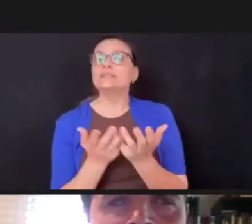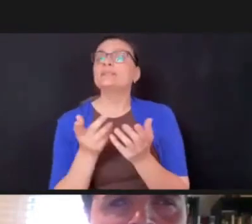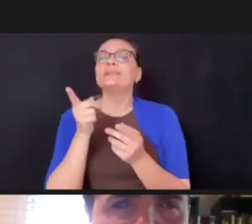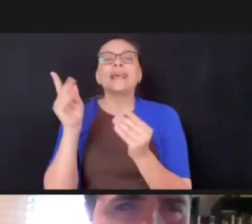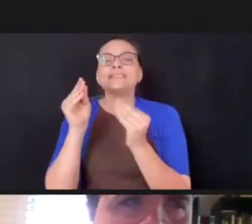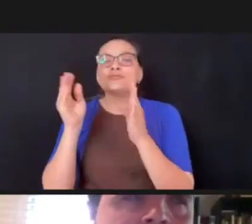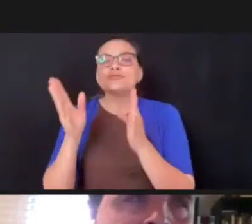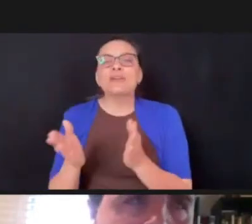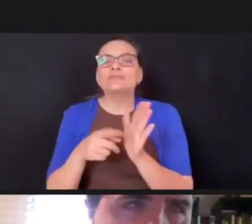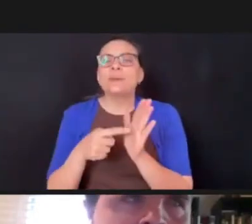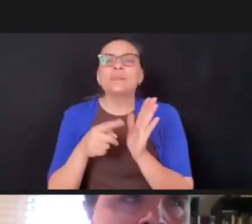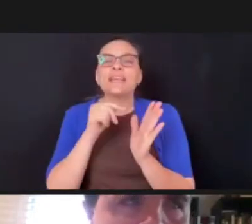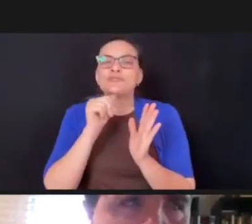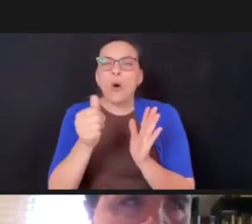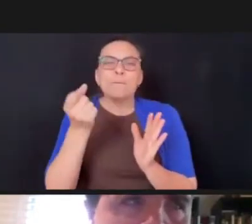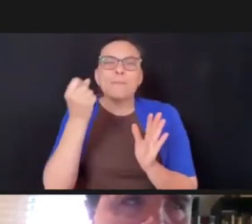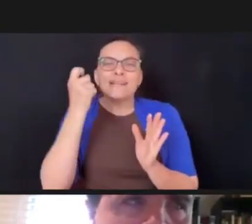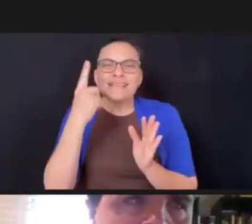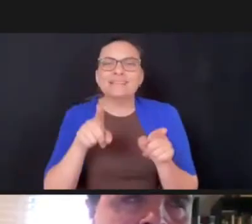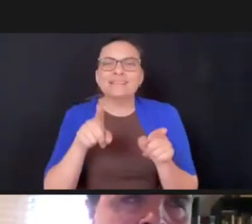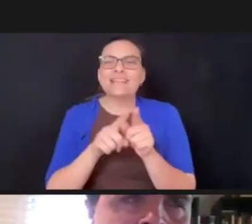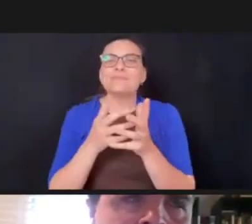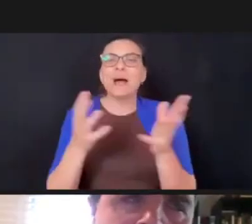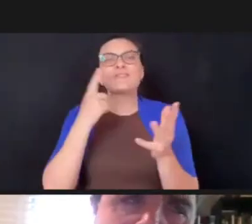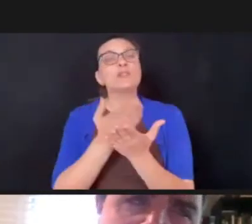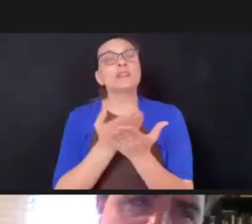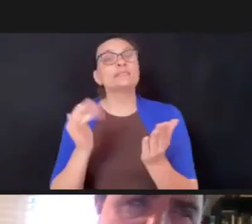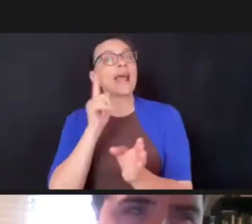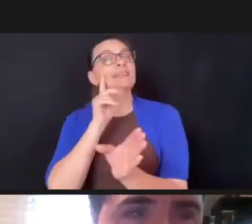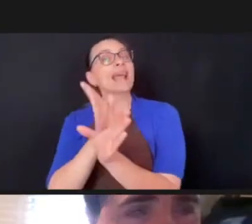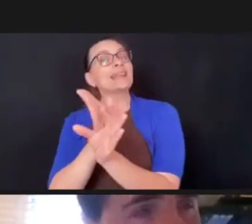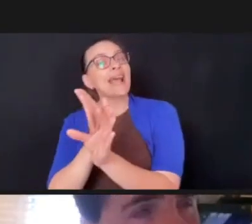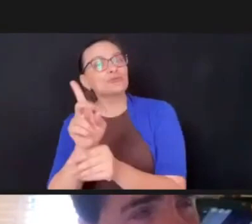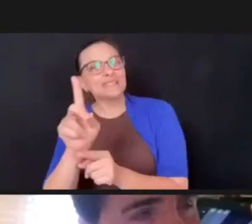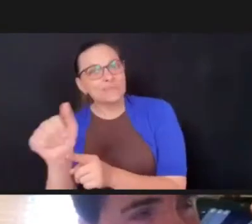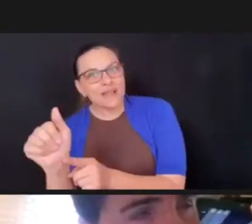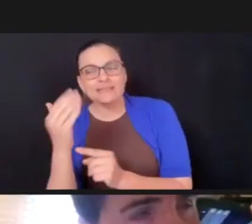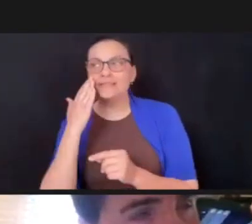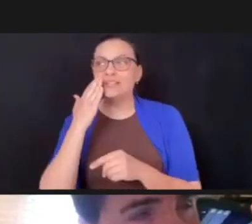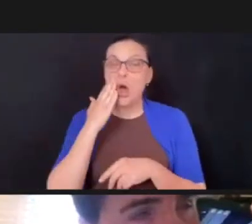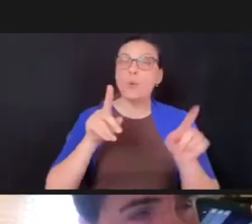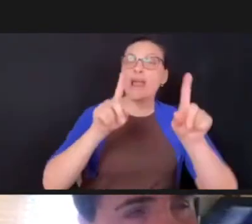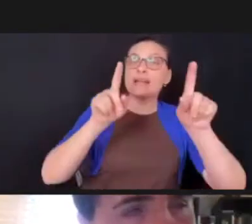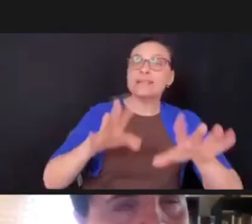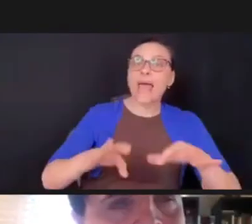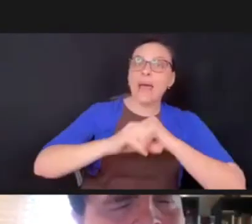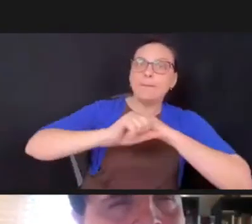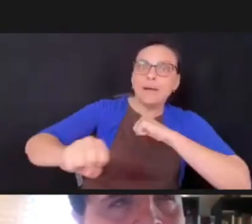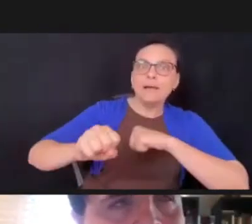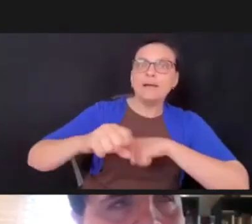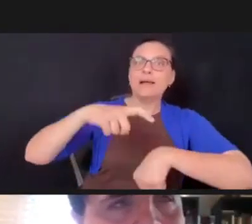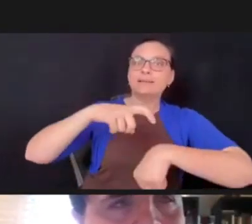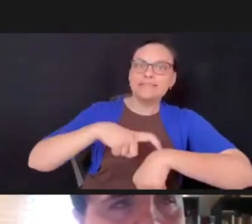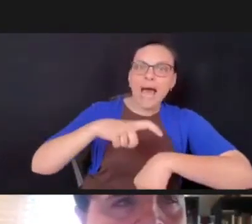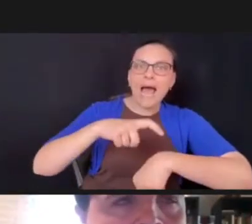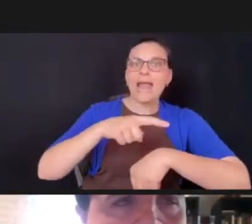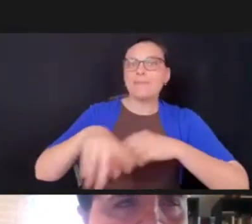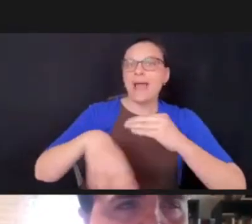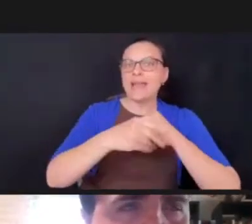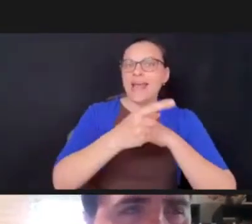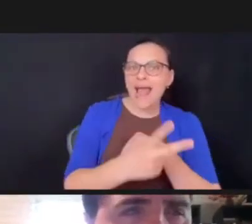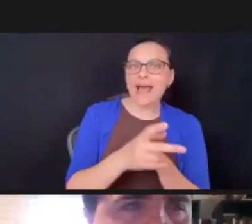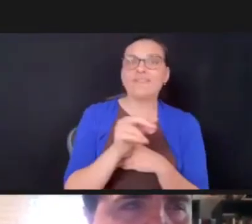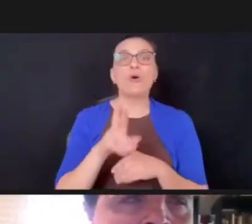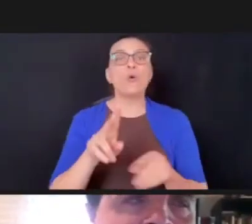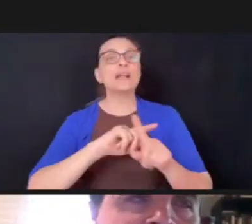psychiatric disabilities, time and a half on an exam or, a different modality of displaying the